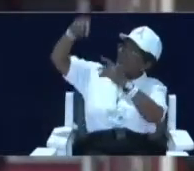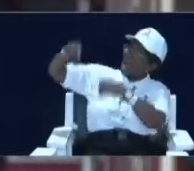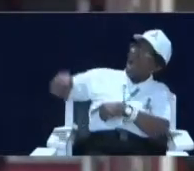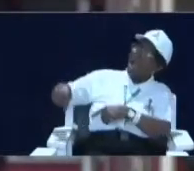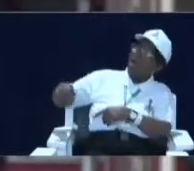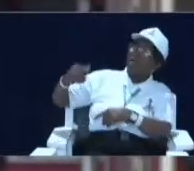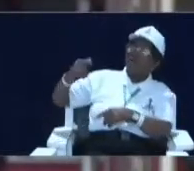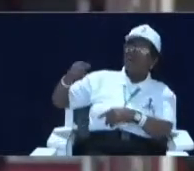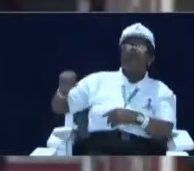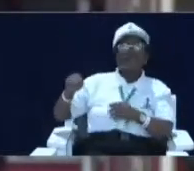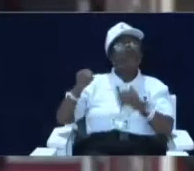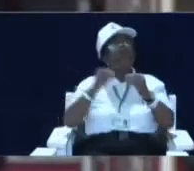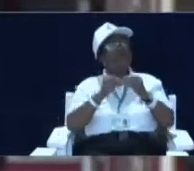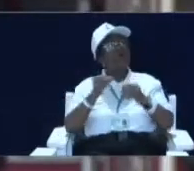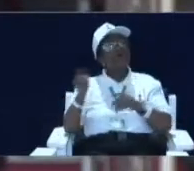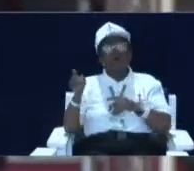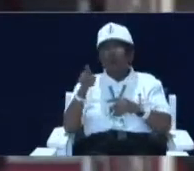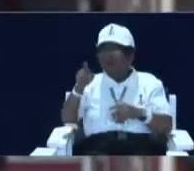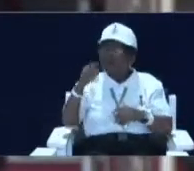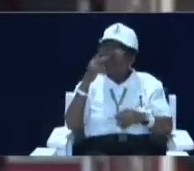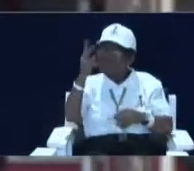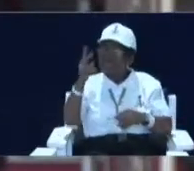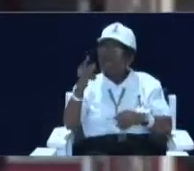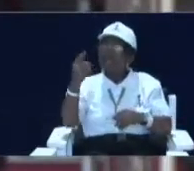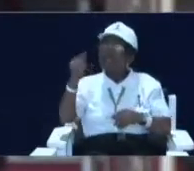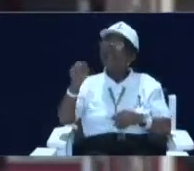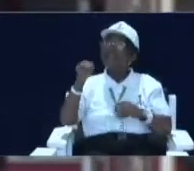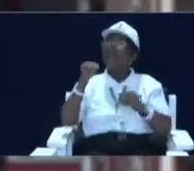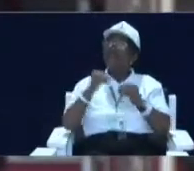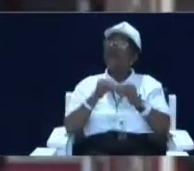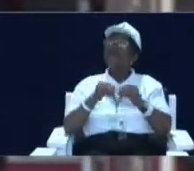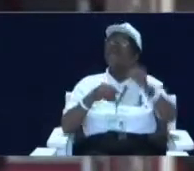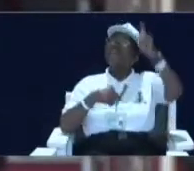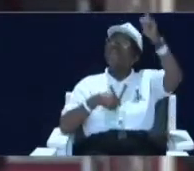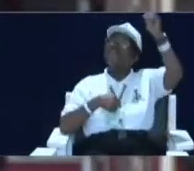The more you see, the more I will give you.